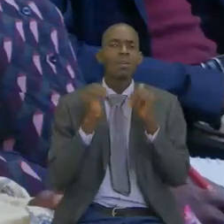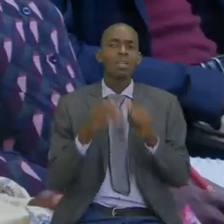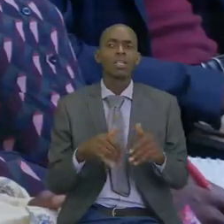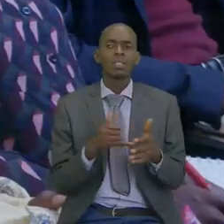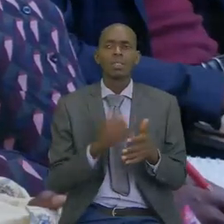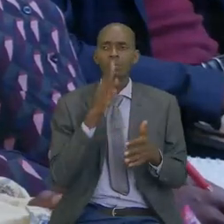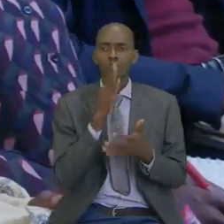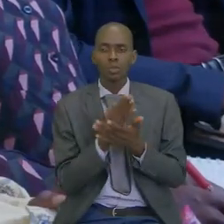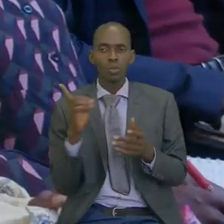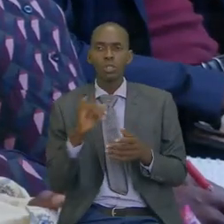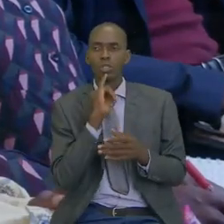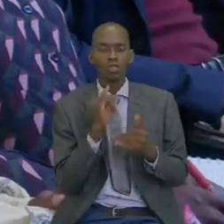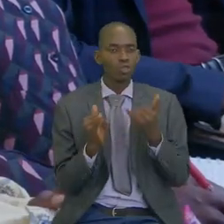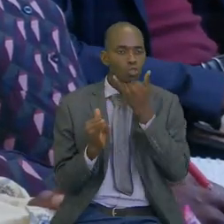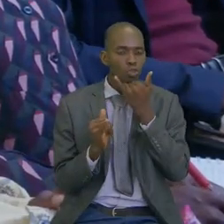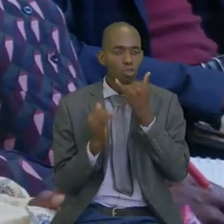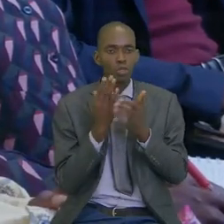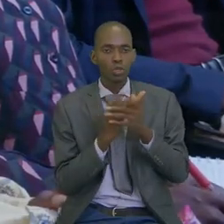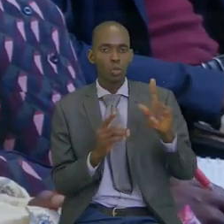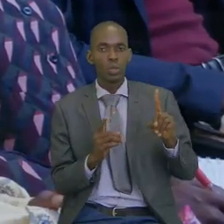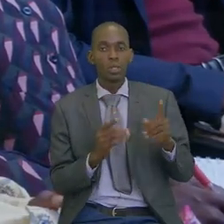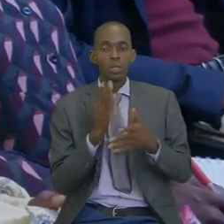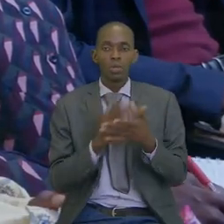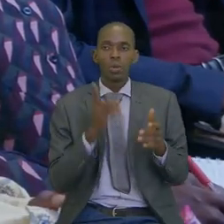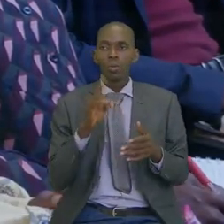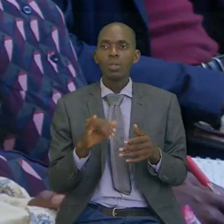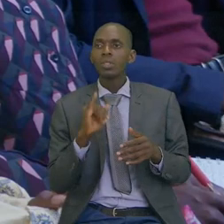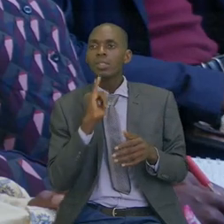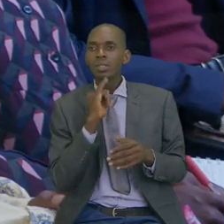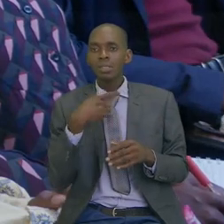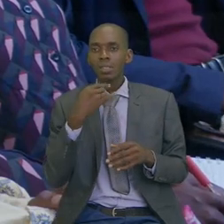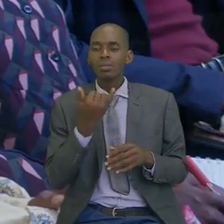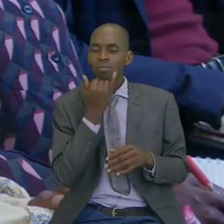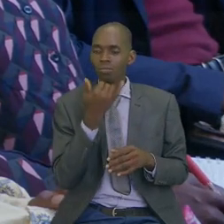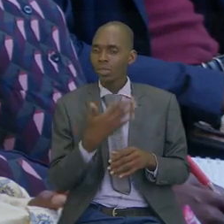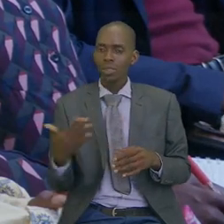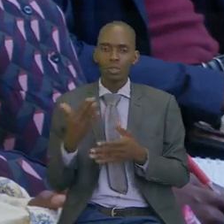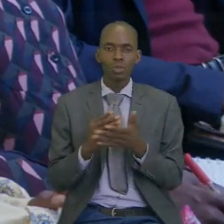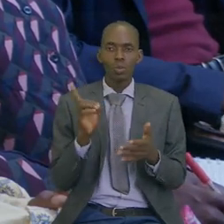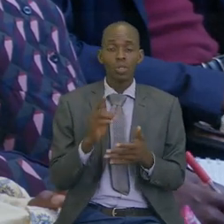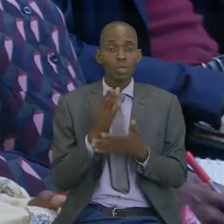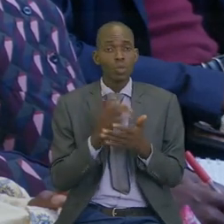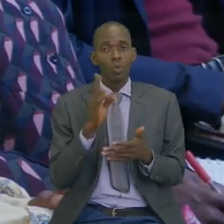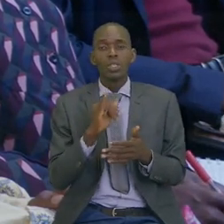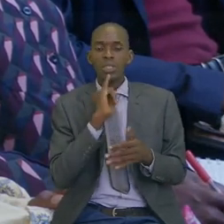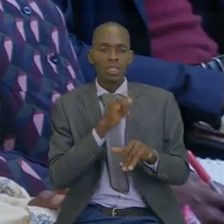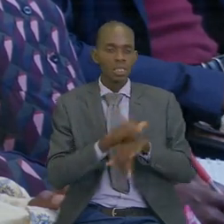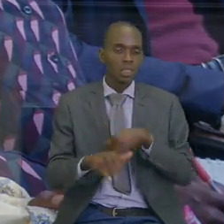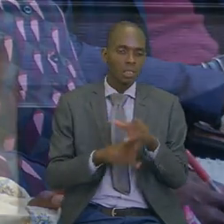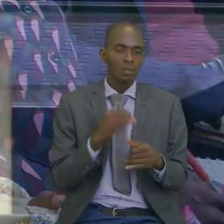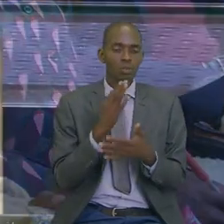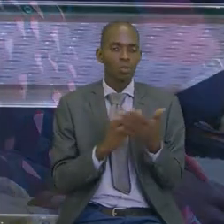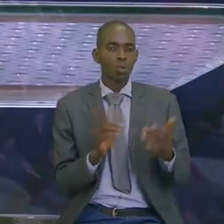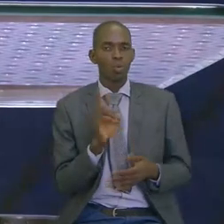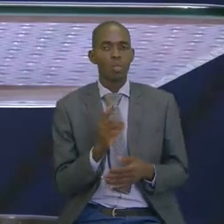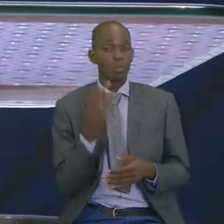wrong somewhere. Somebody is gullible somewhere. Somebody is deceived somewhere. You see,